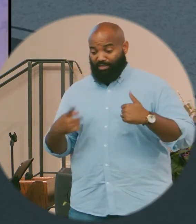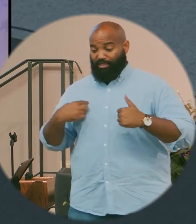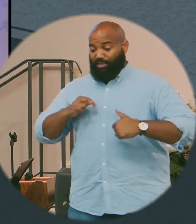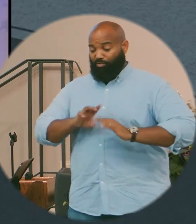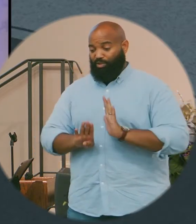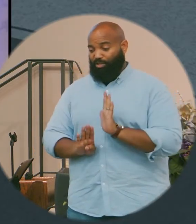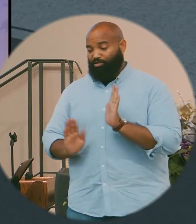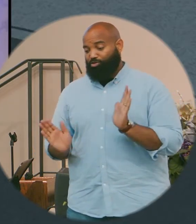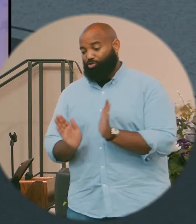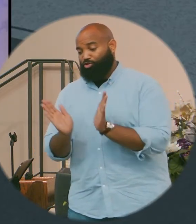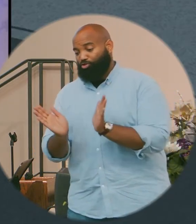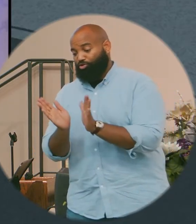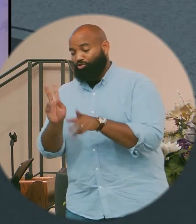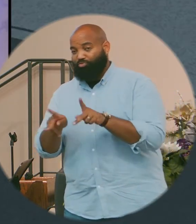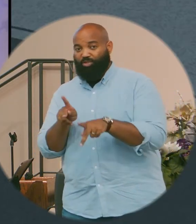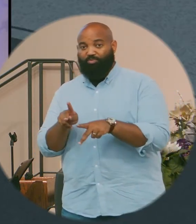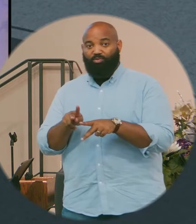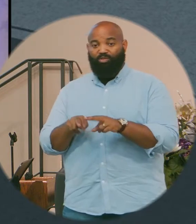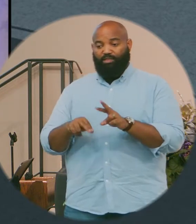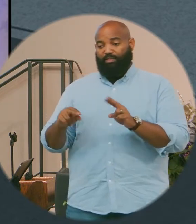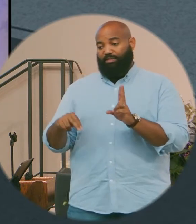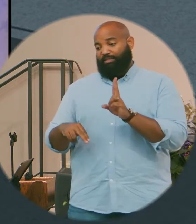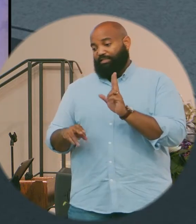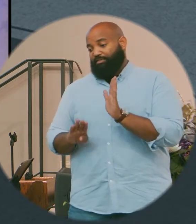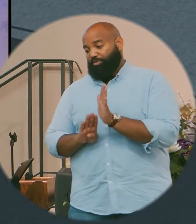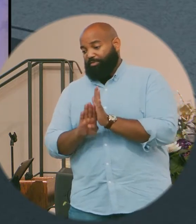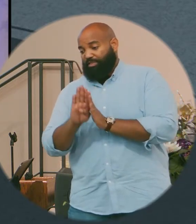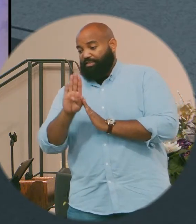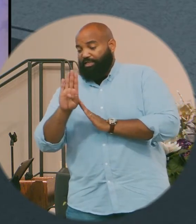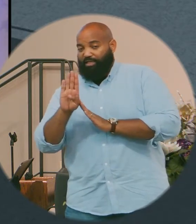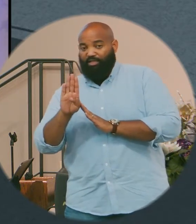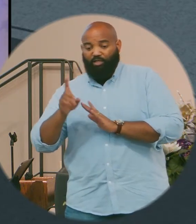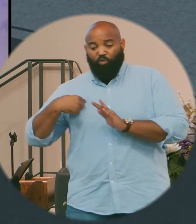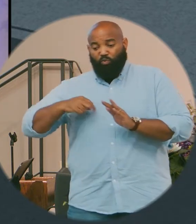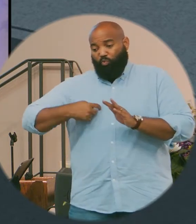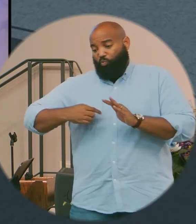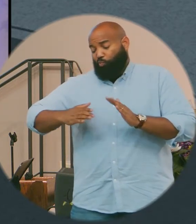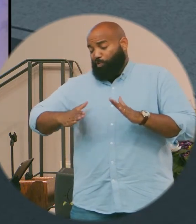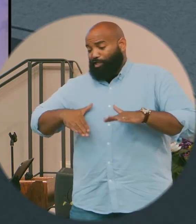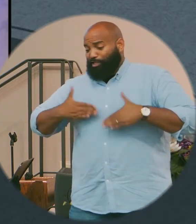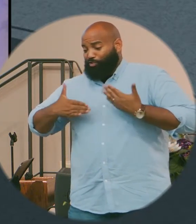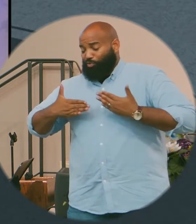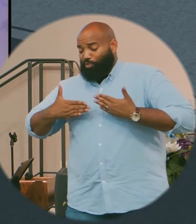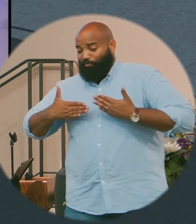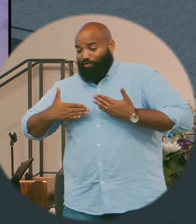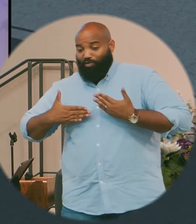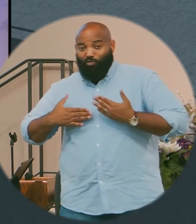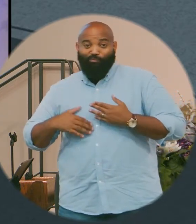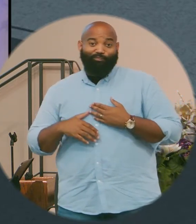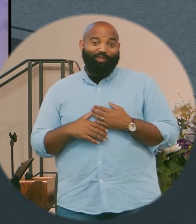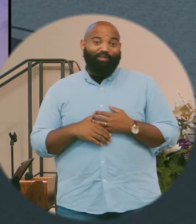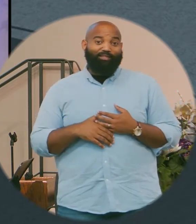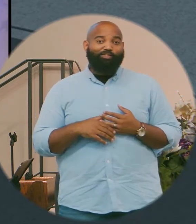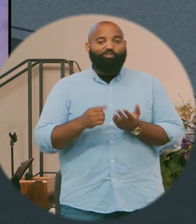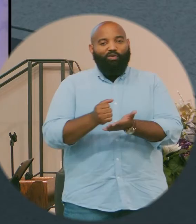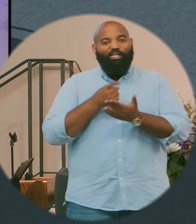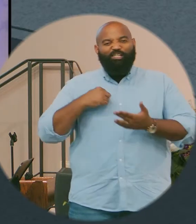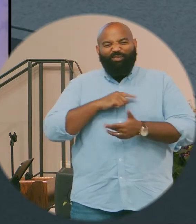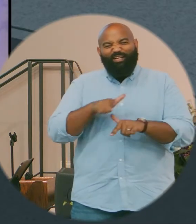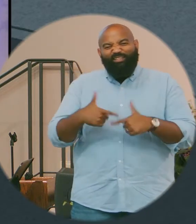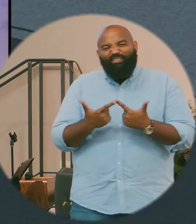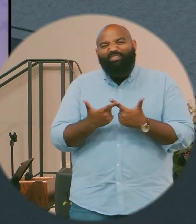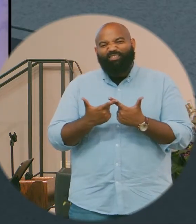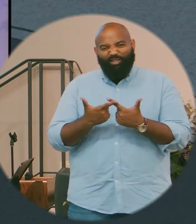down. We're supposed to be joyful while everybody else is worried and sad. And so help us to consecrate